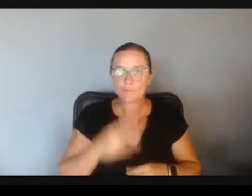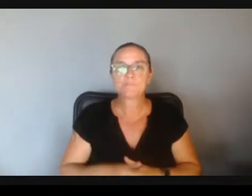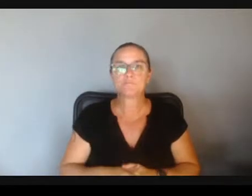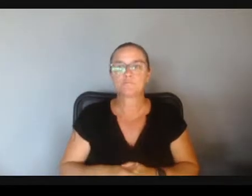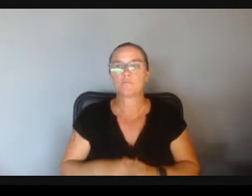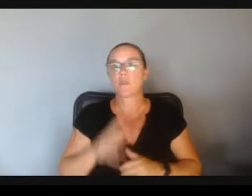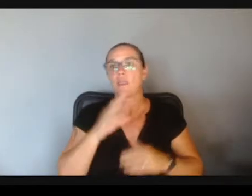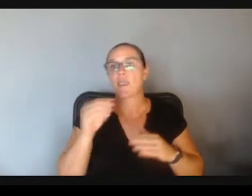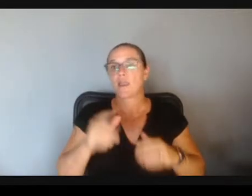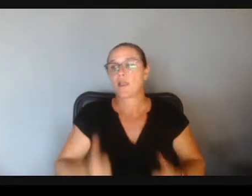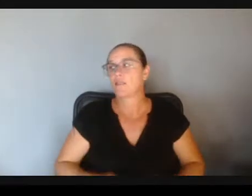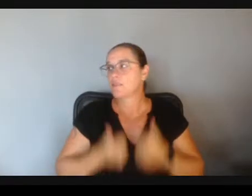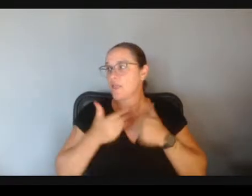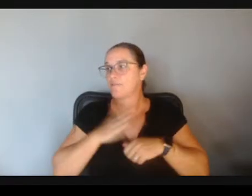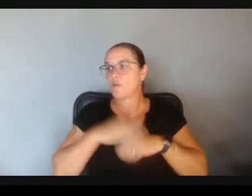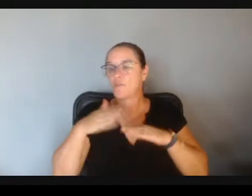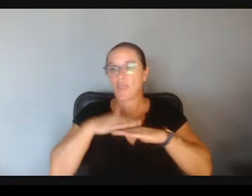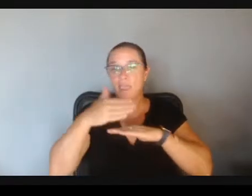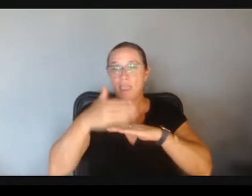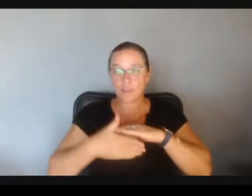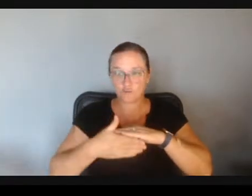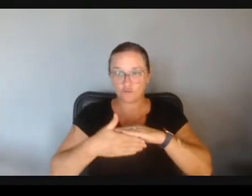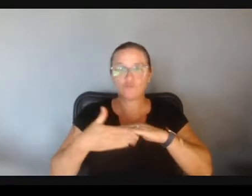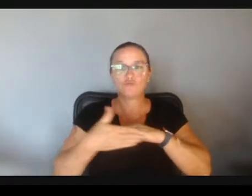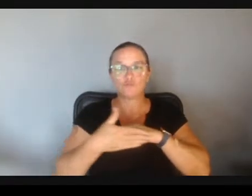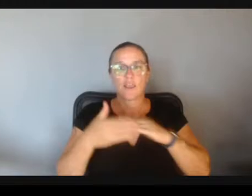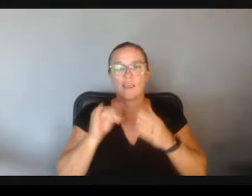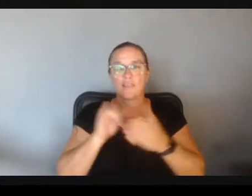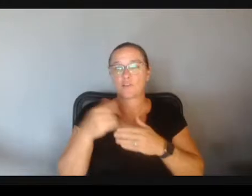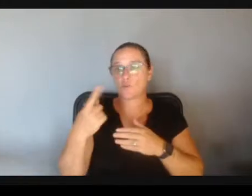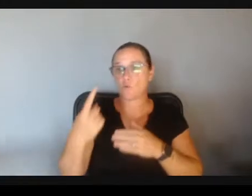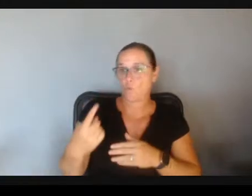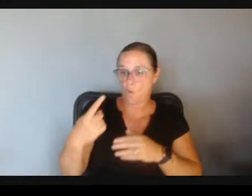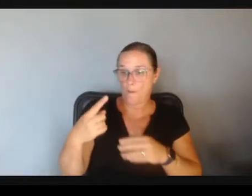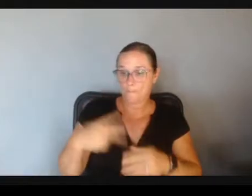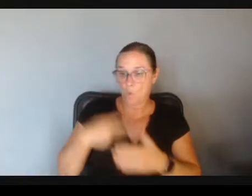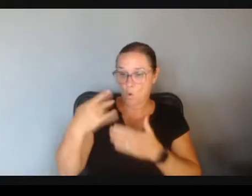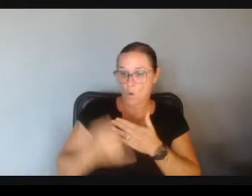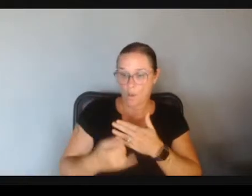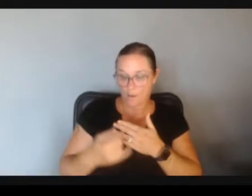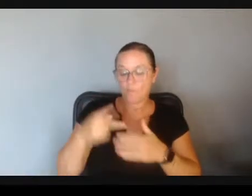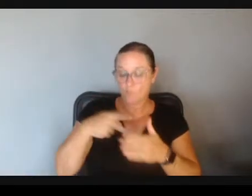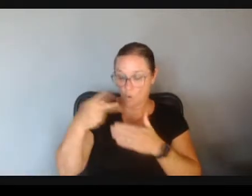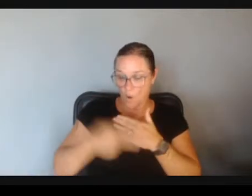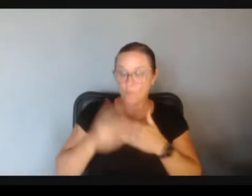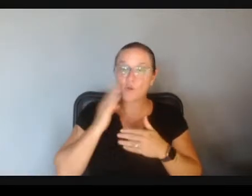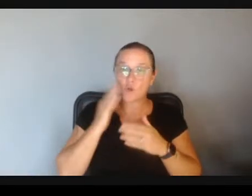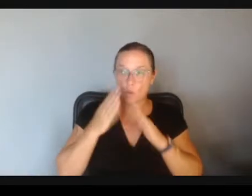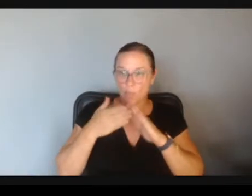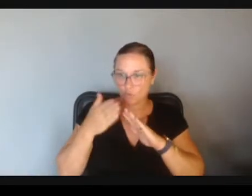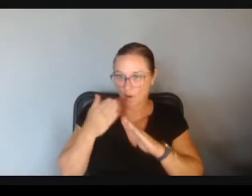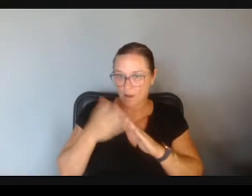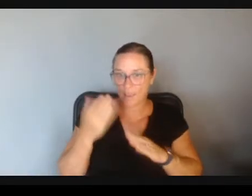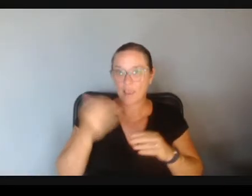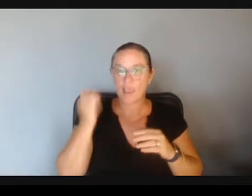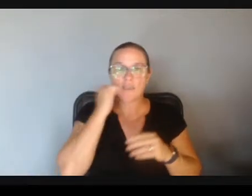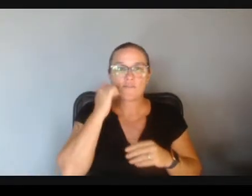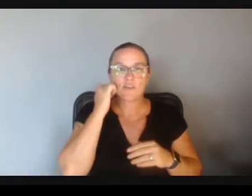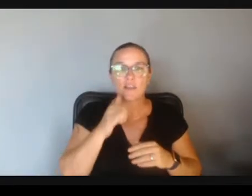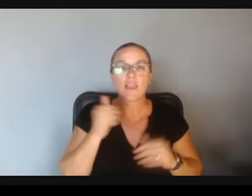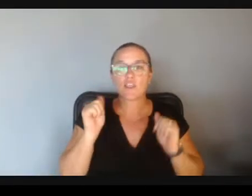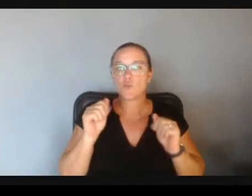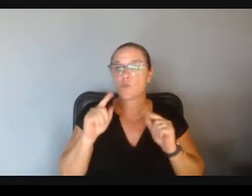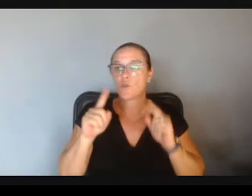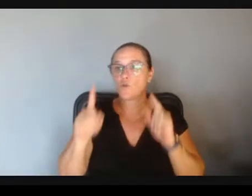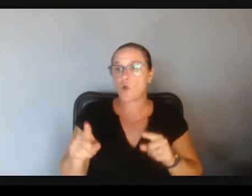And Life on the Edge is the one reliable program I know that's running up there. It's every day. You can go in there and inquire